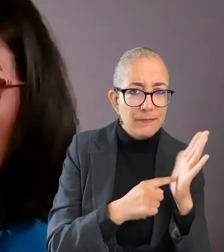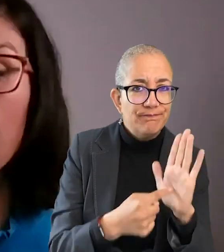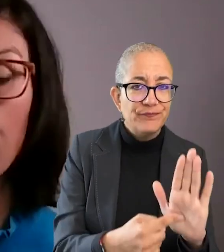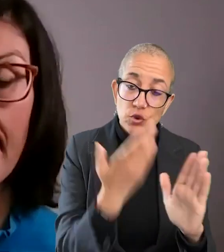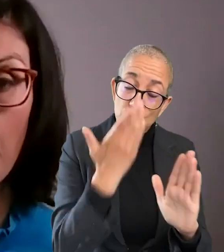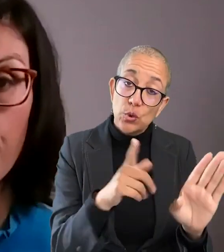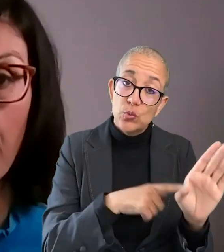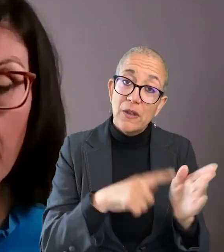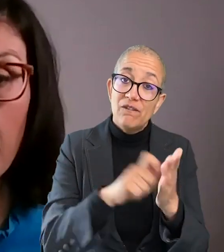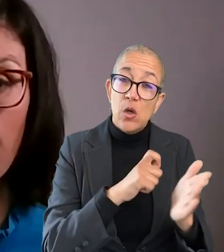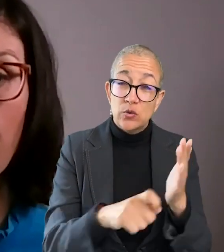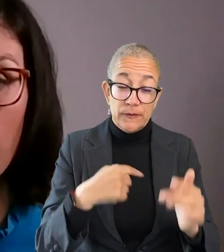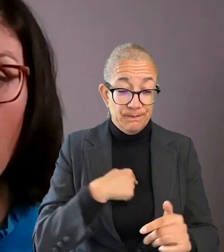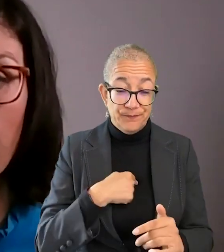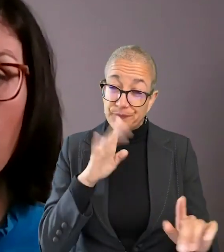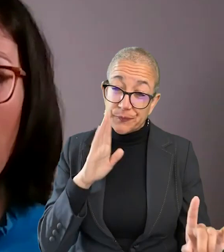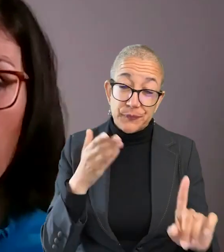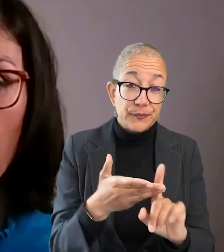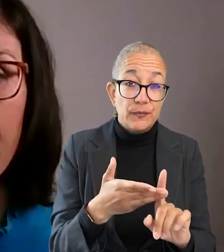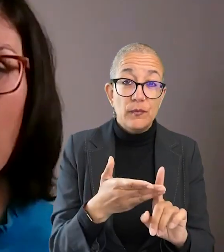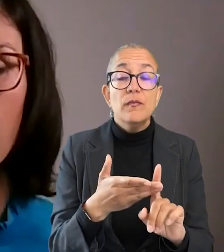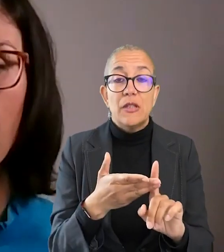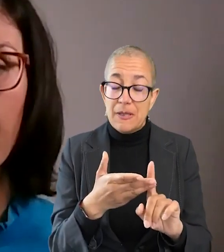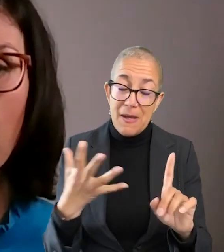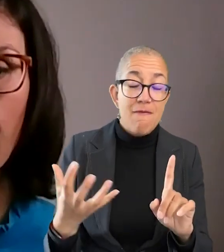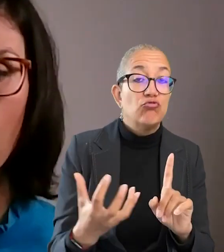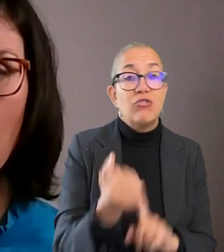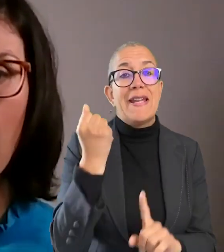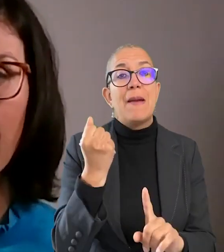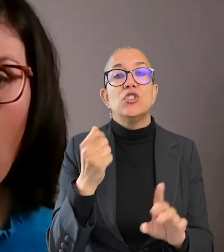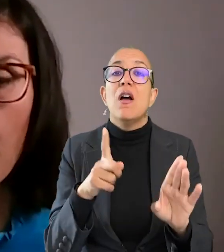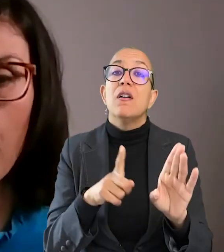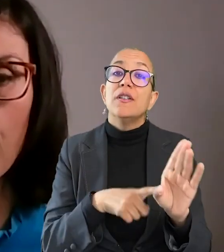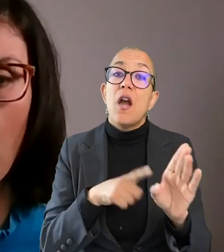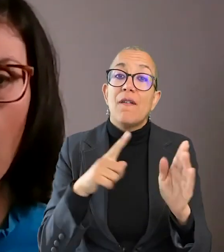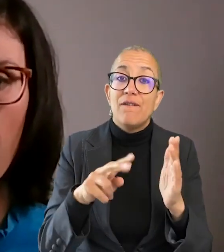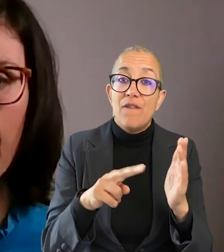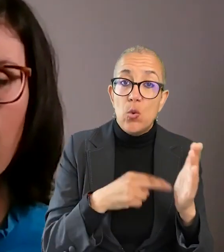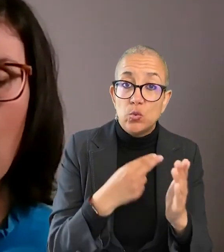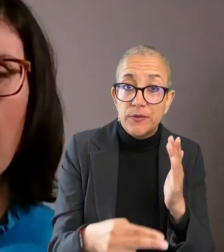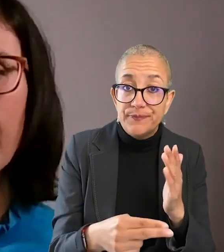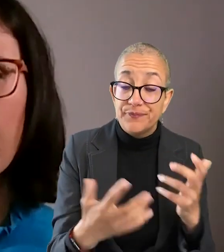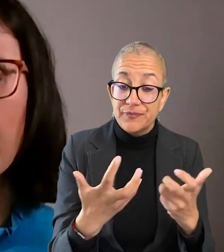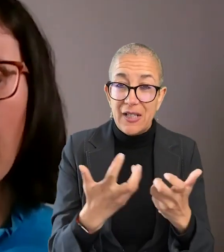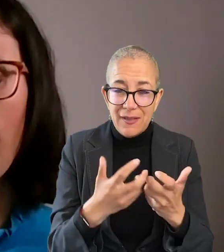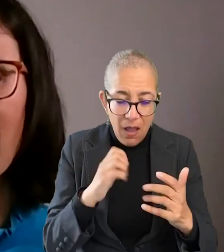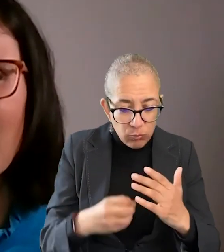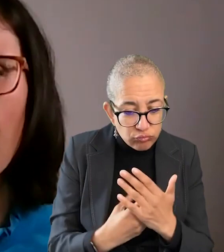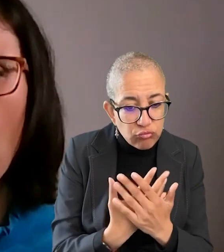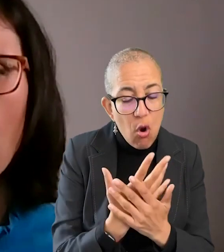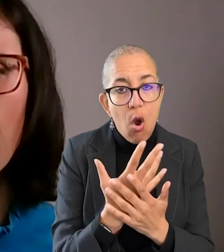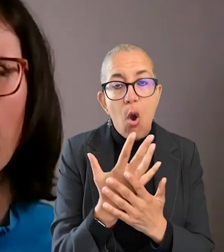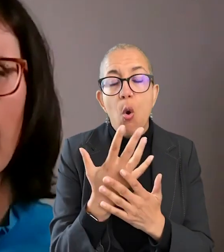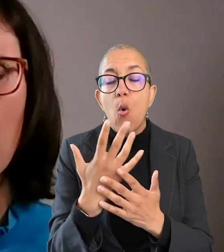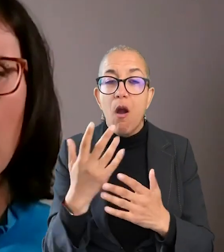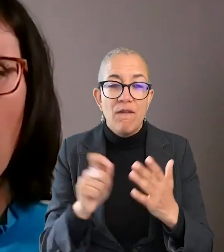I'm intent of recapturing as leader of this party. We have to recapture that young vote. That's how we're going to grow our base, is to have that sense